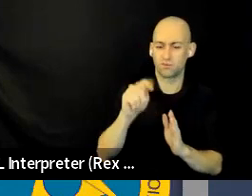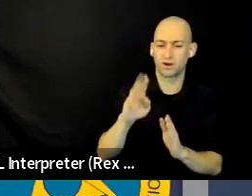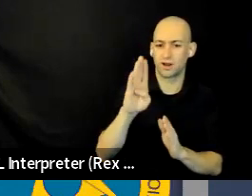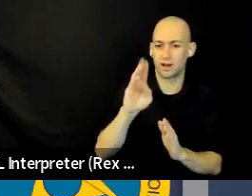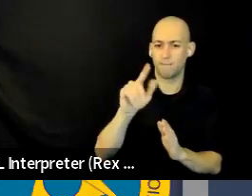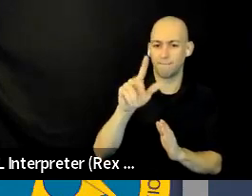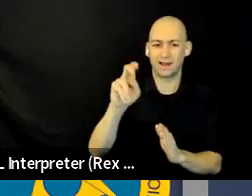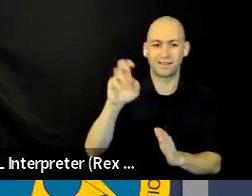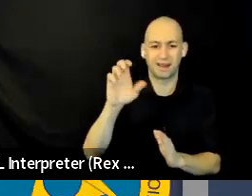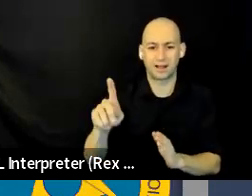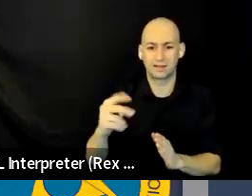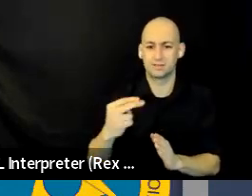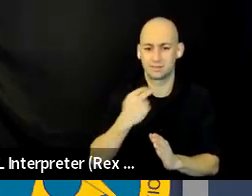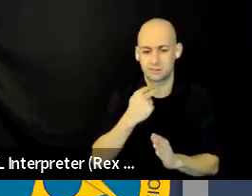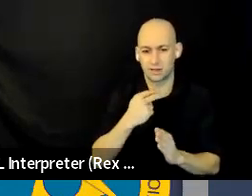system.